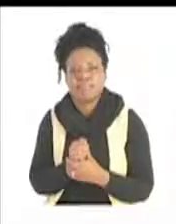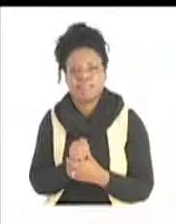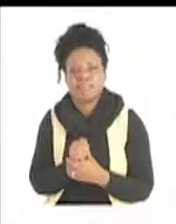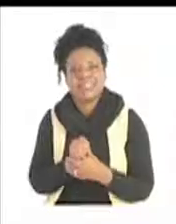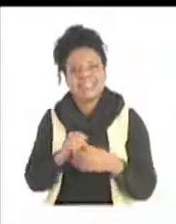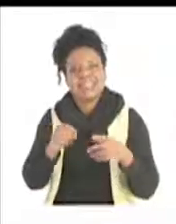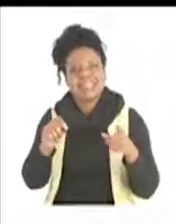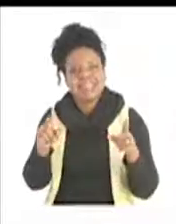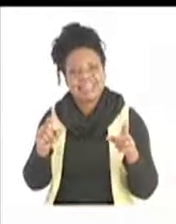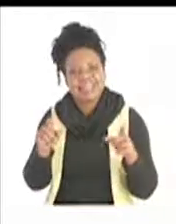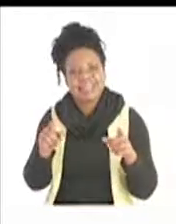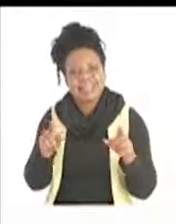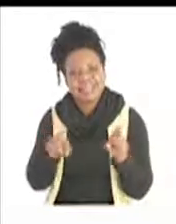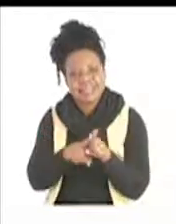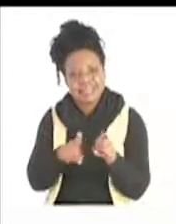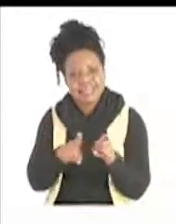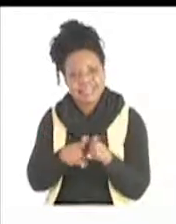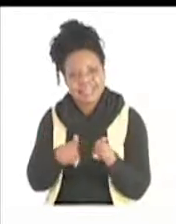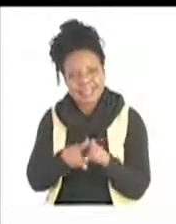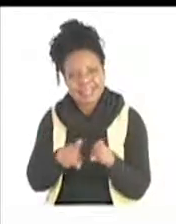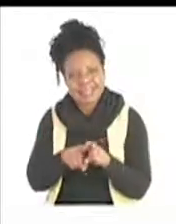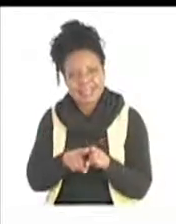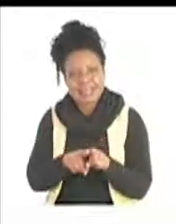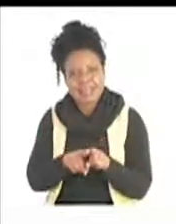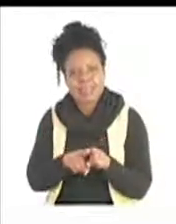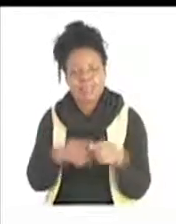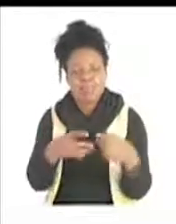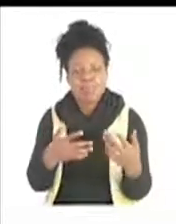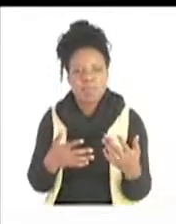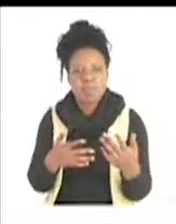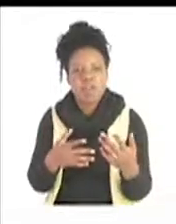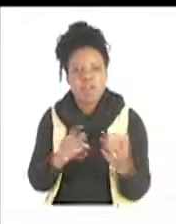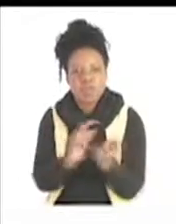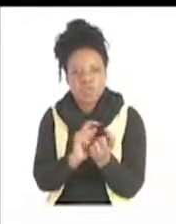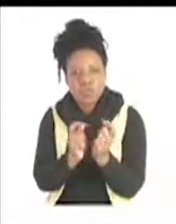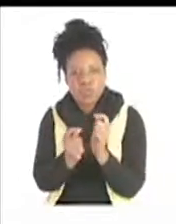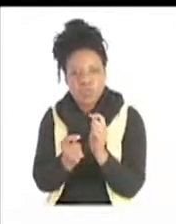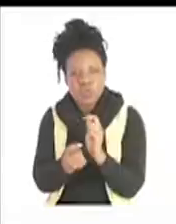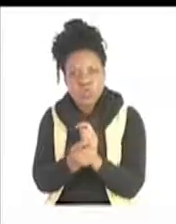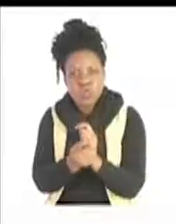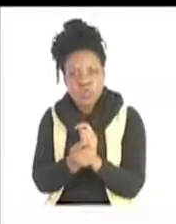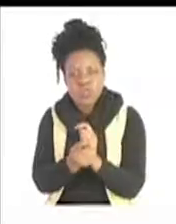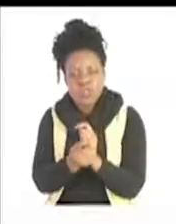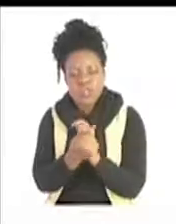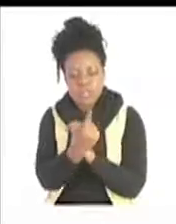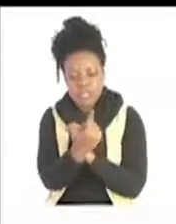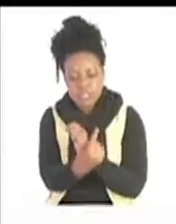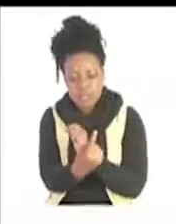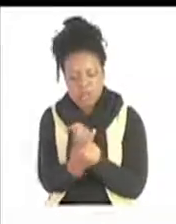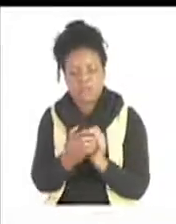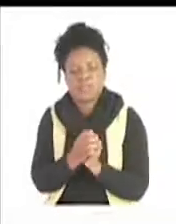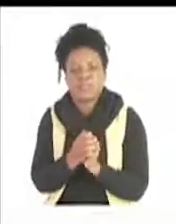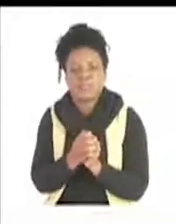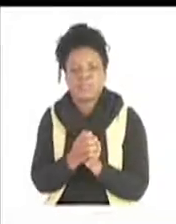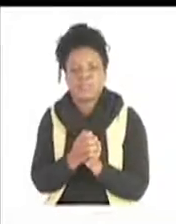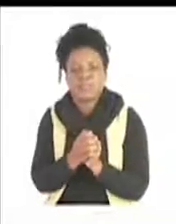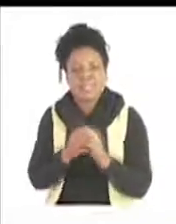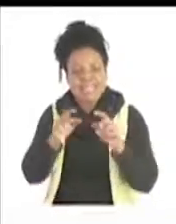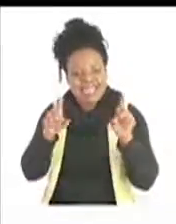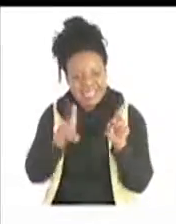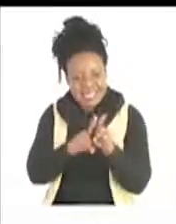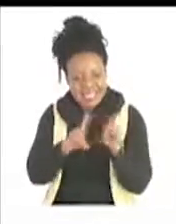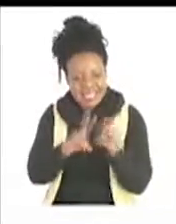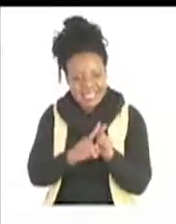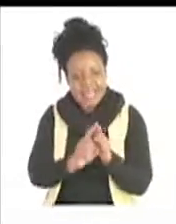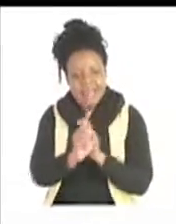a noun or pronoun. Reflexive pronouns are used when the same